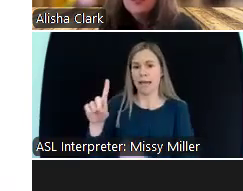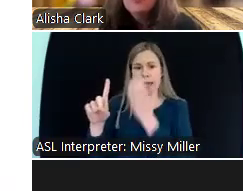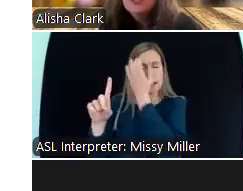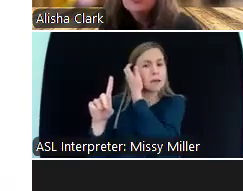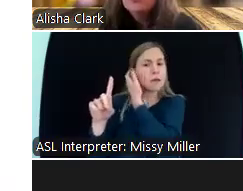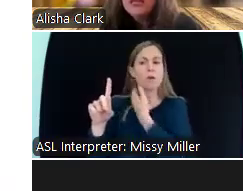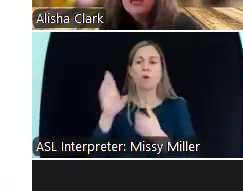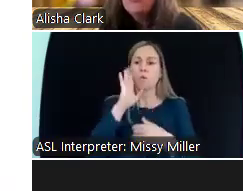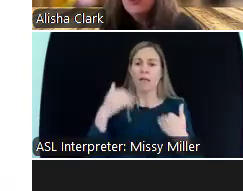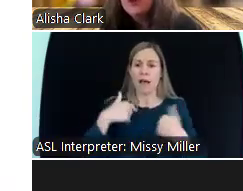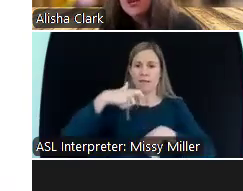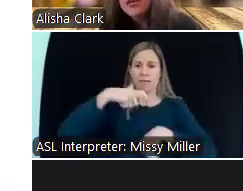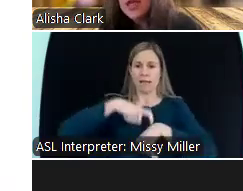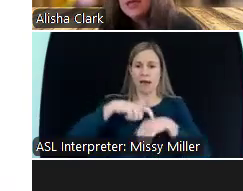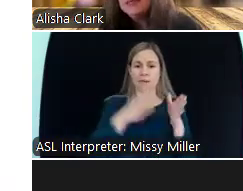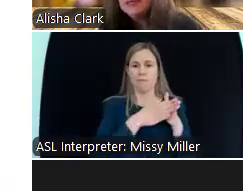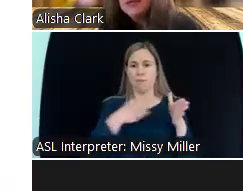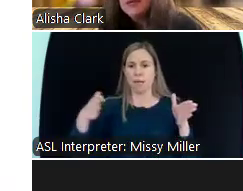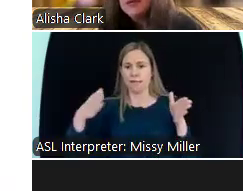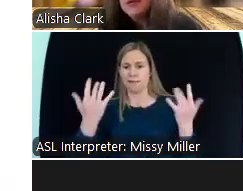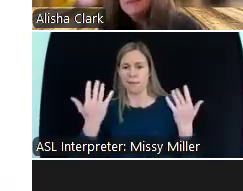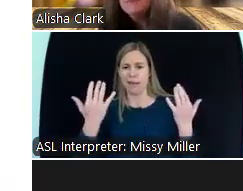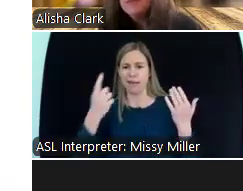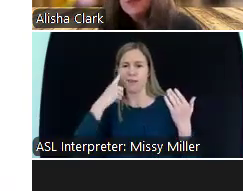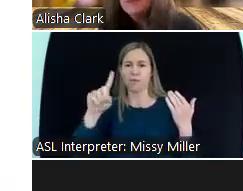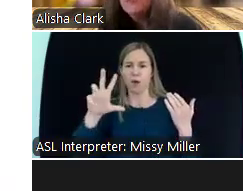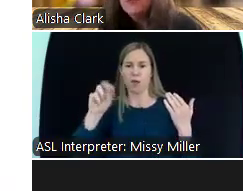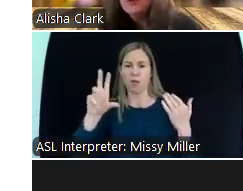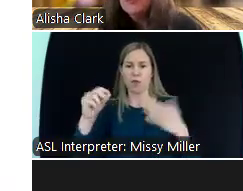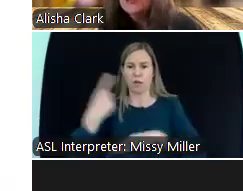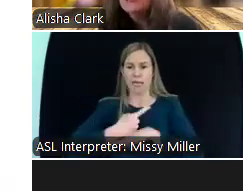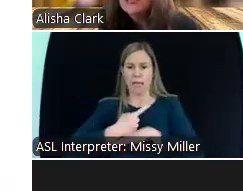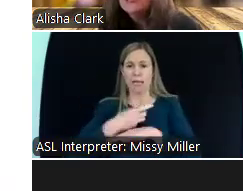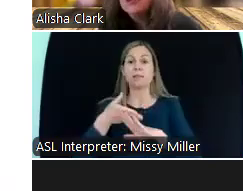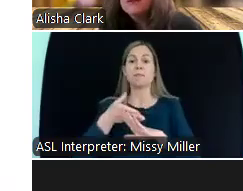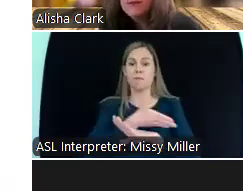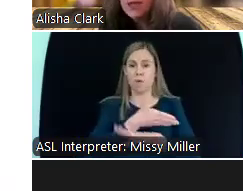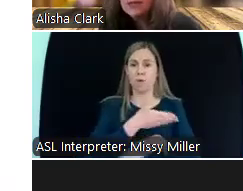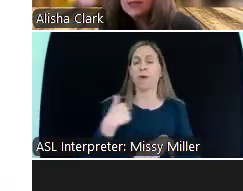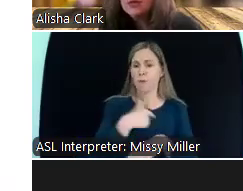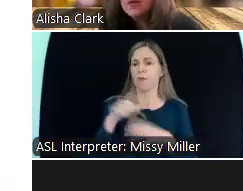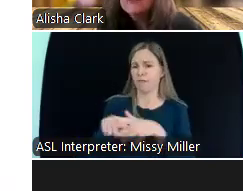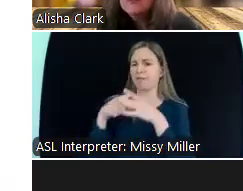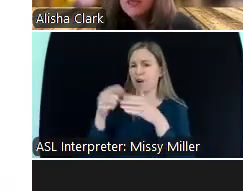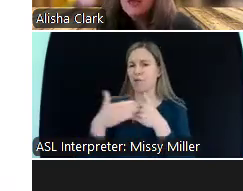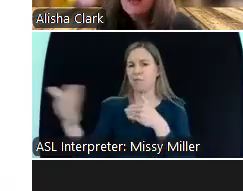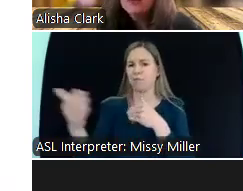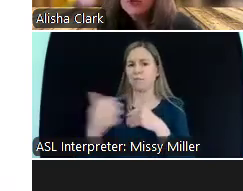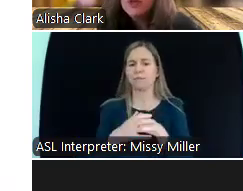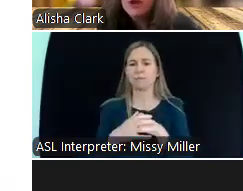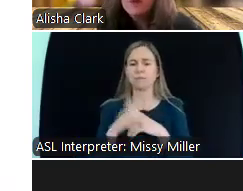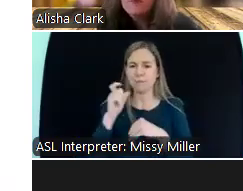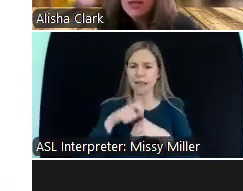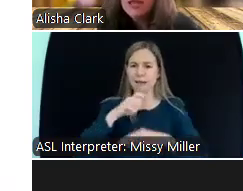period in which it's pended for 30 days before that takes effect. You have to meet that